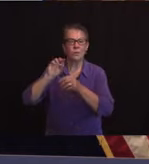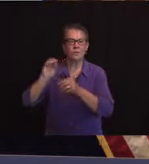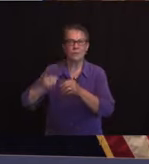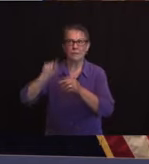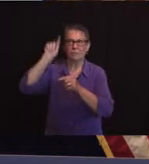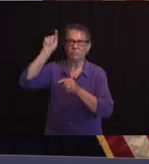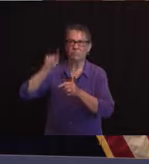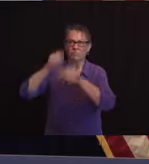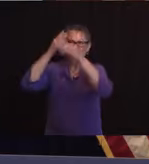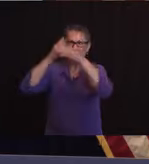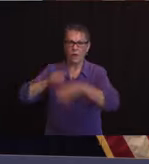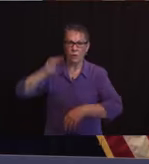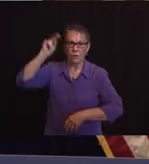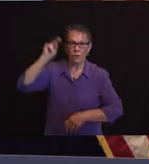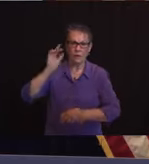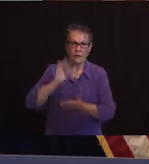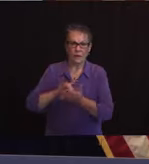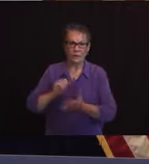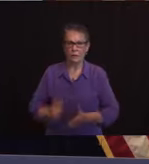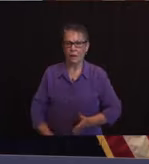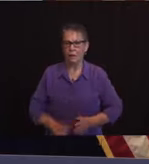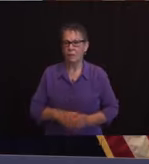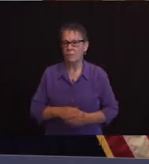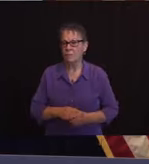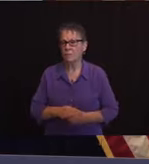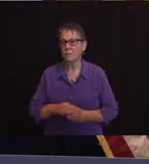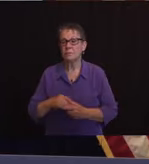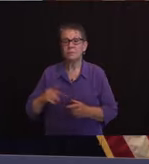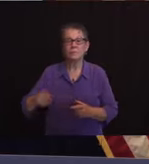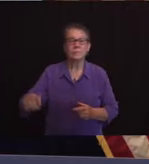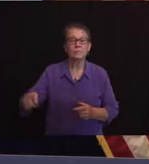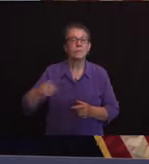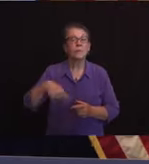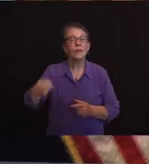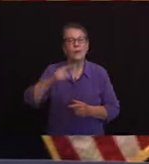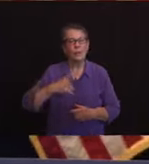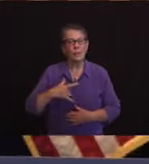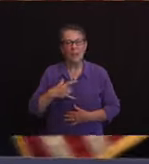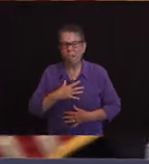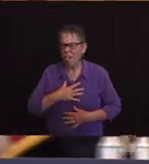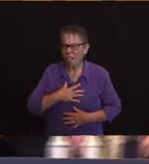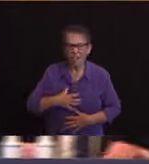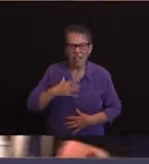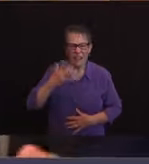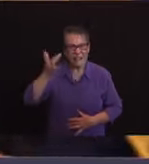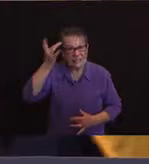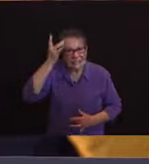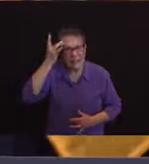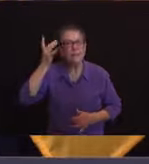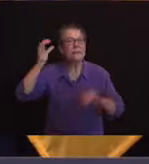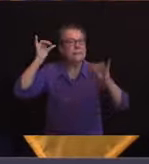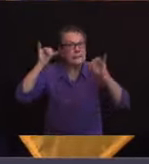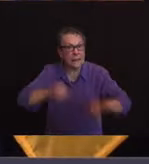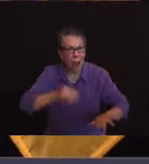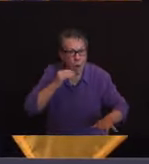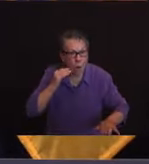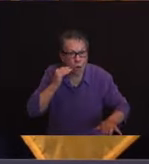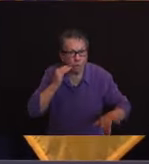please remember to celebrate the holidays safely. Thank you. Judy, thank you for everything,